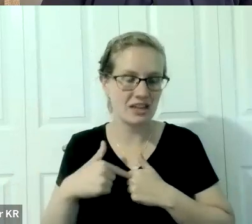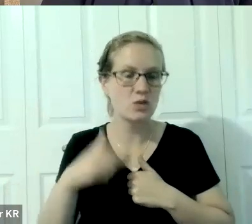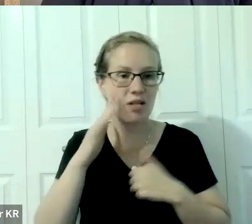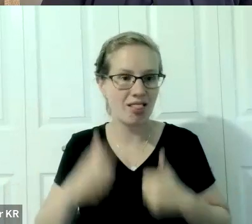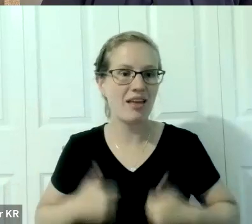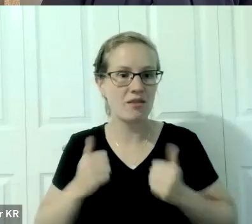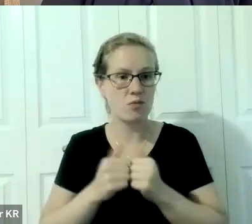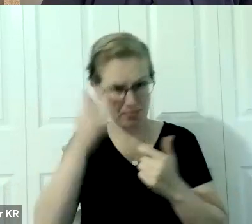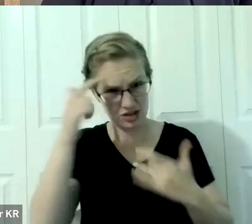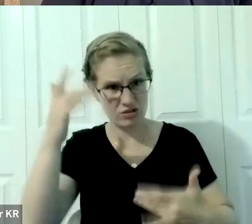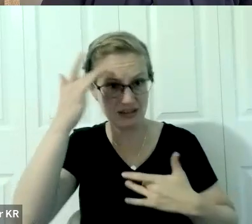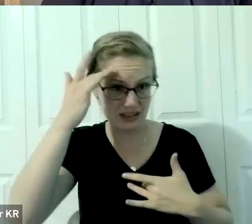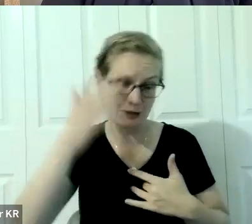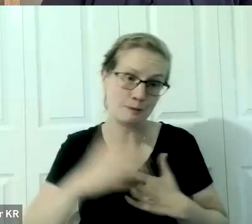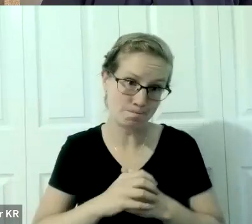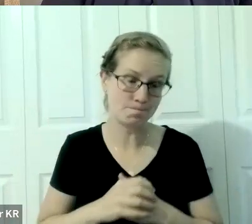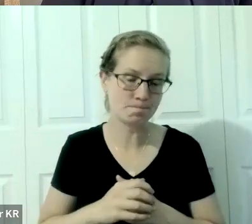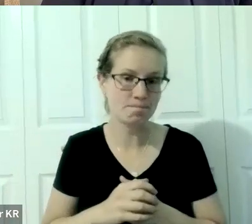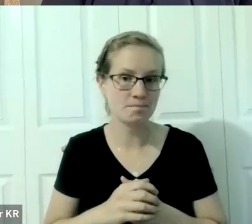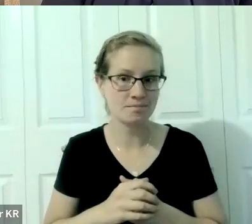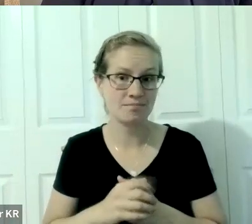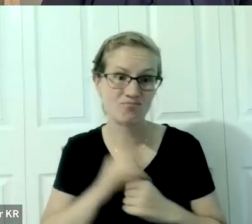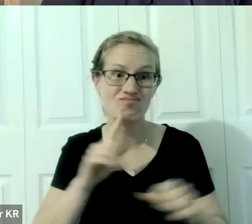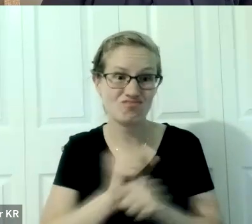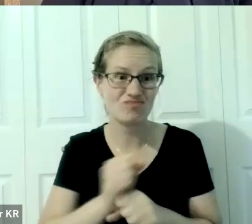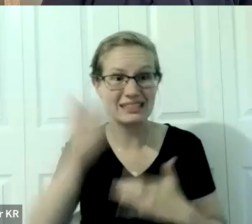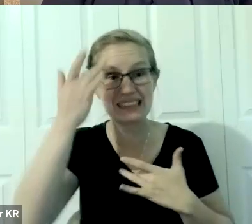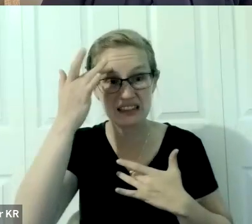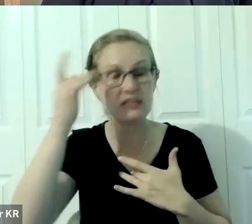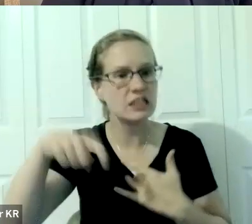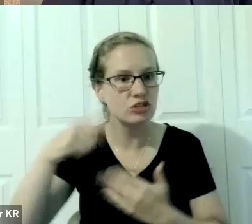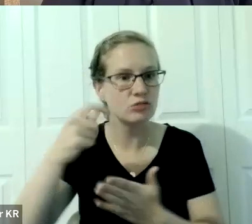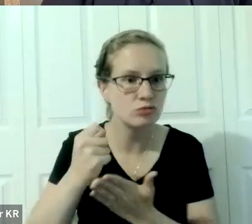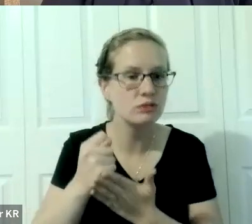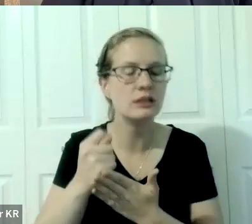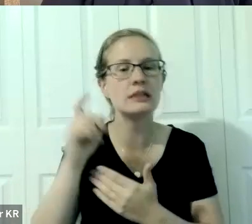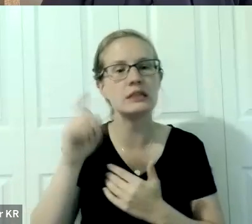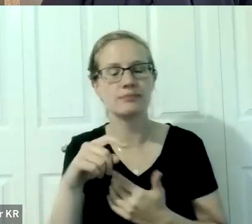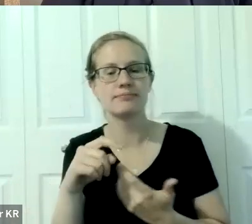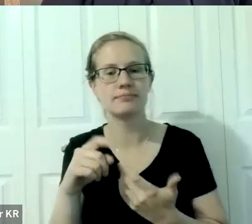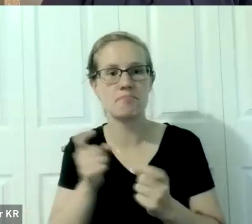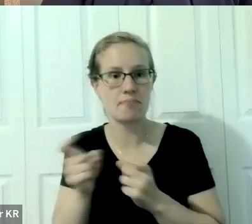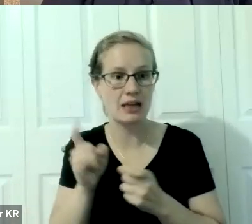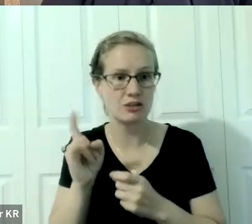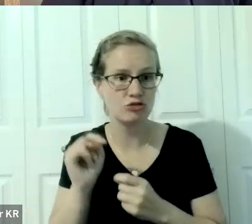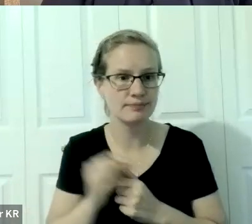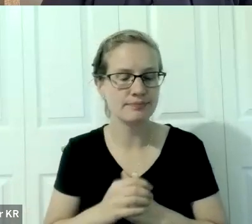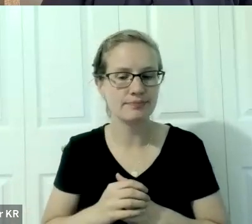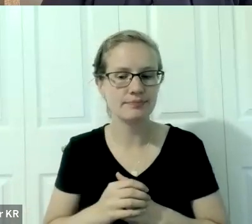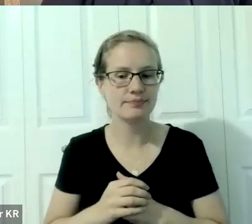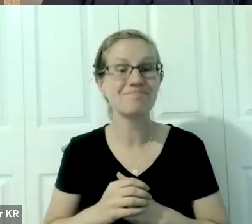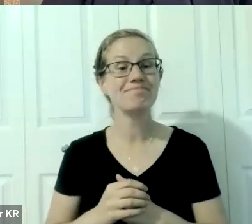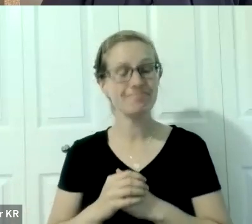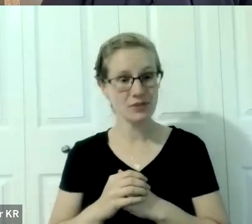with a mental illness. So it's an illness, and we need to get it treated, and we need to manage it.